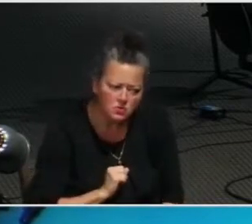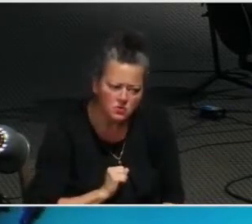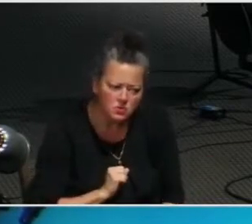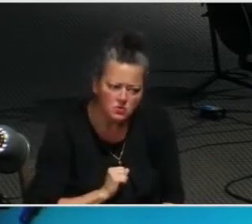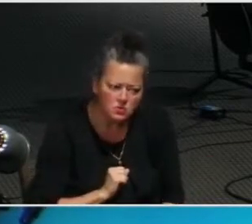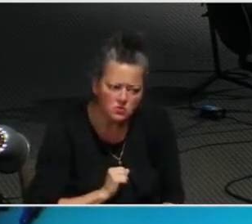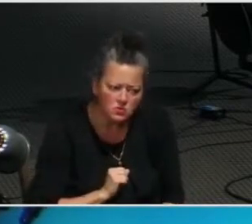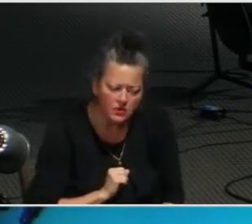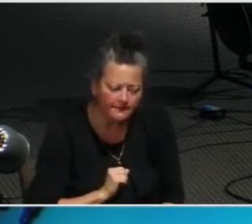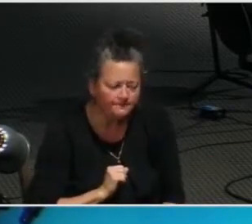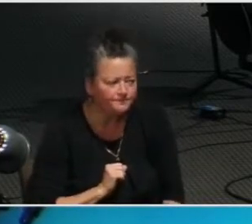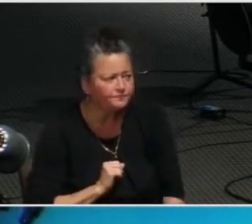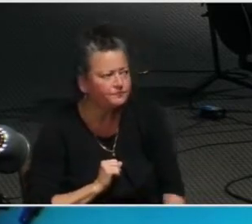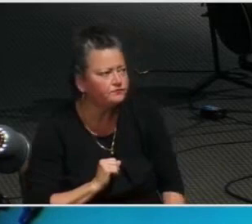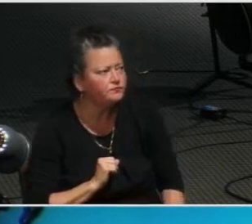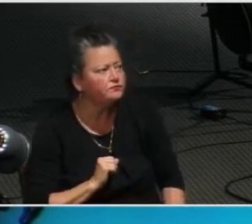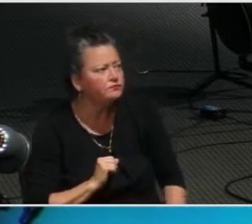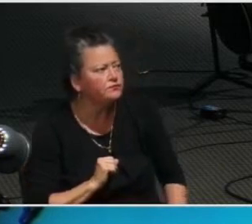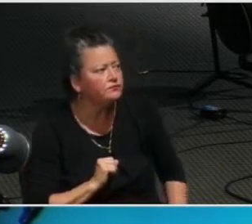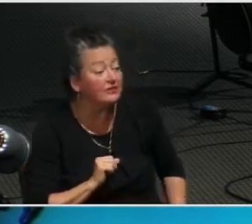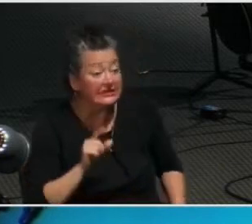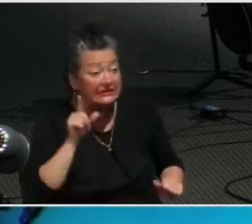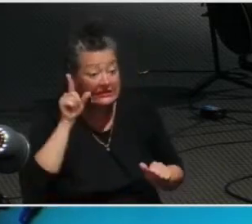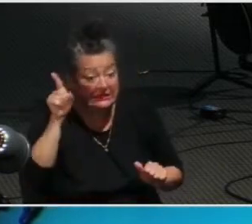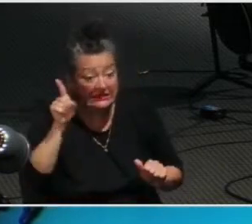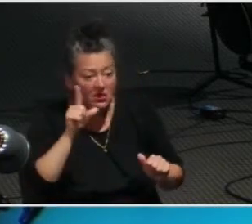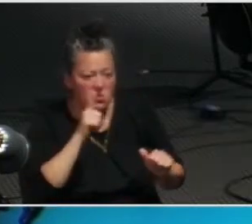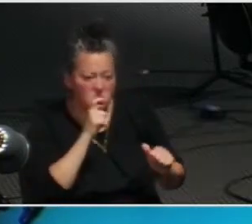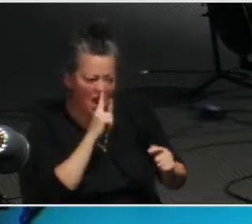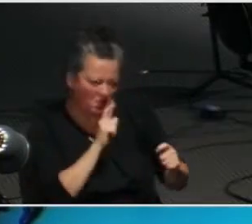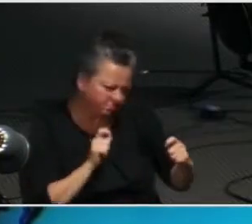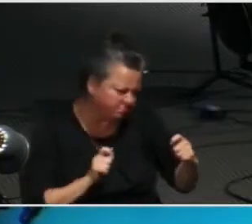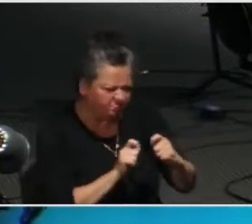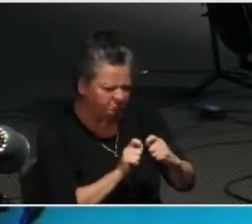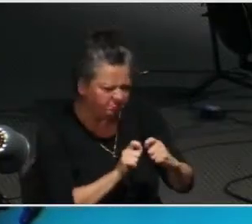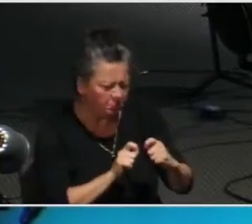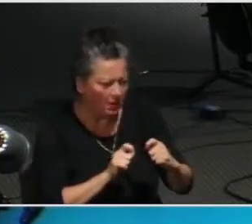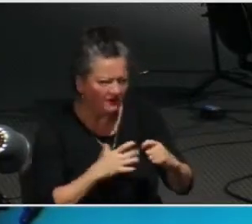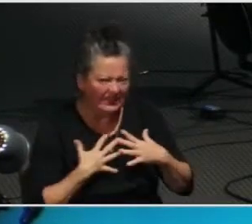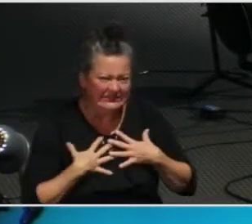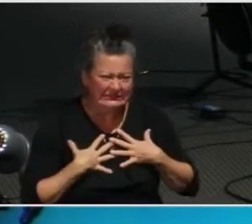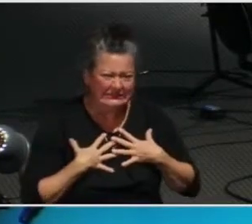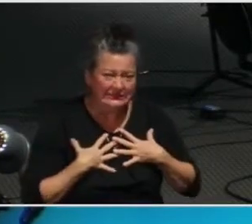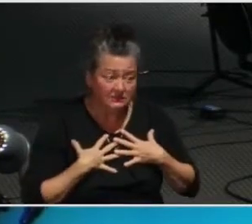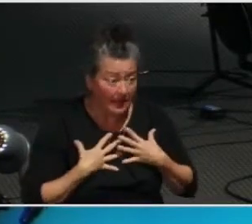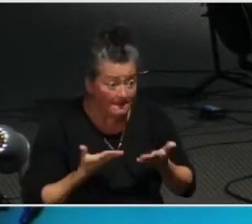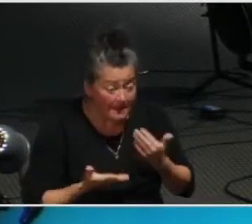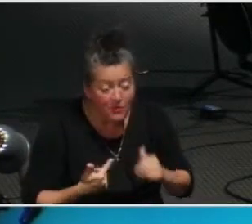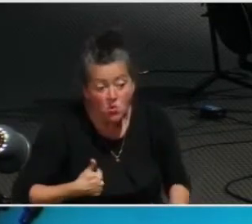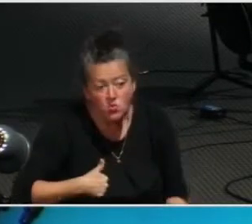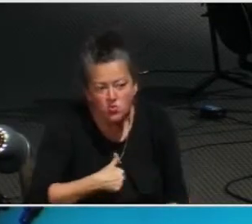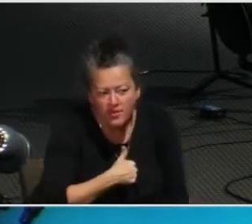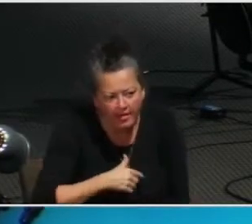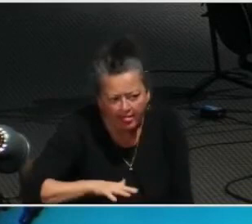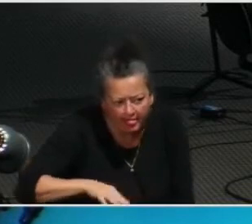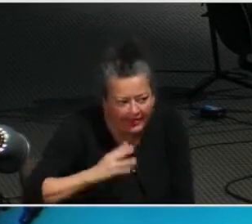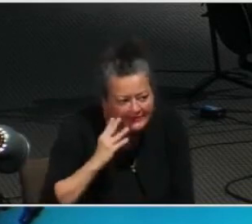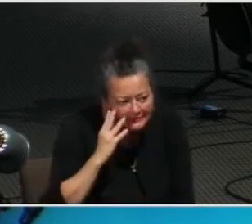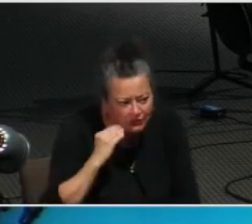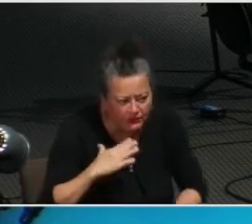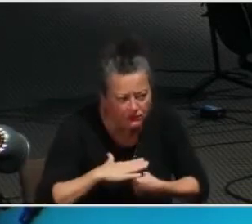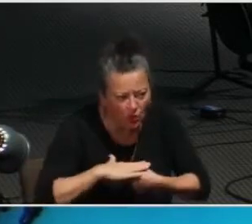God's just vengeance is because we've never experienced serious oppression in our lives.